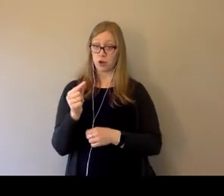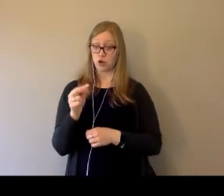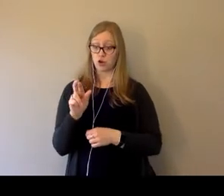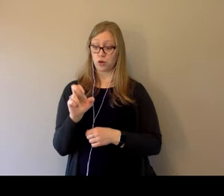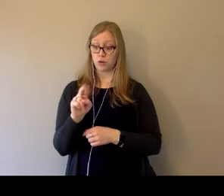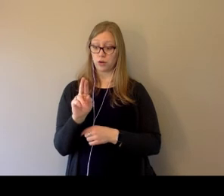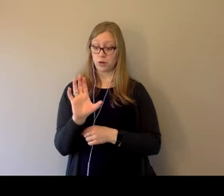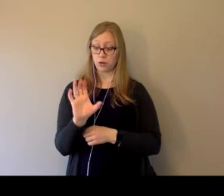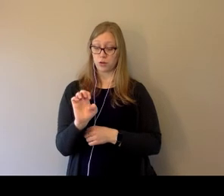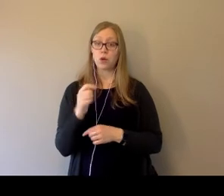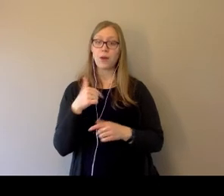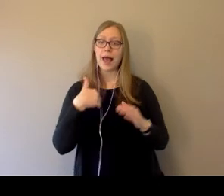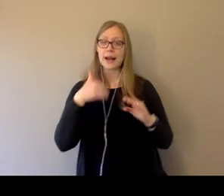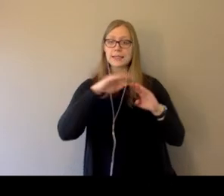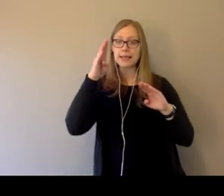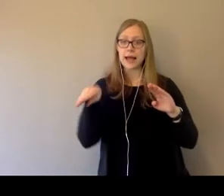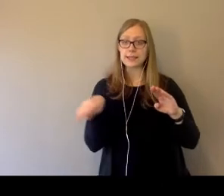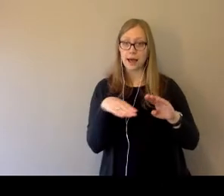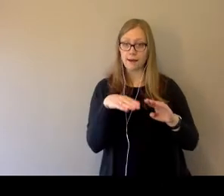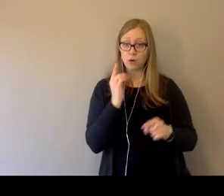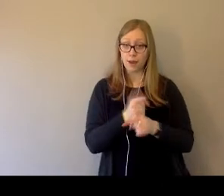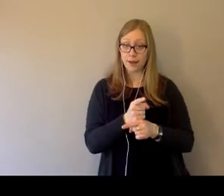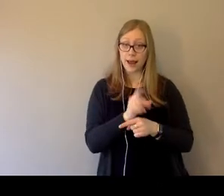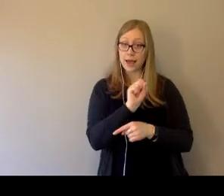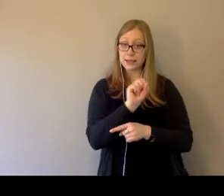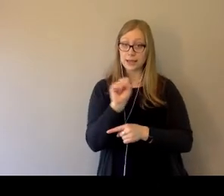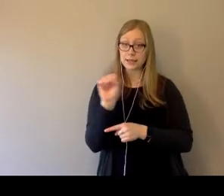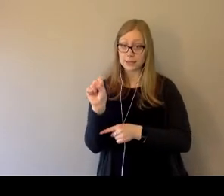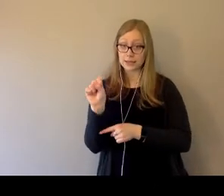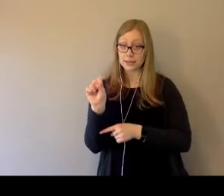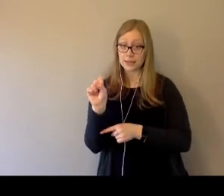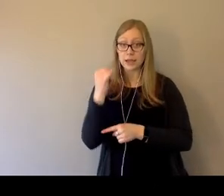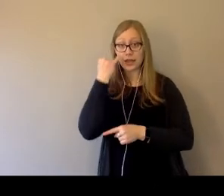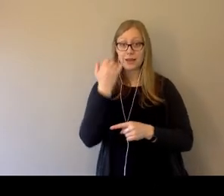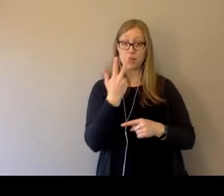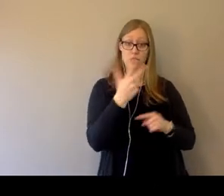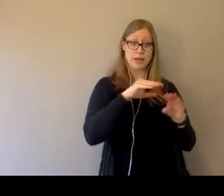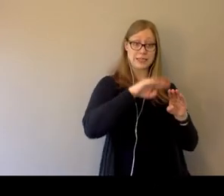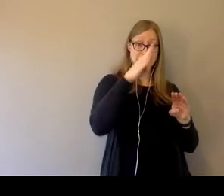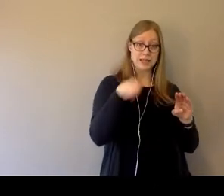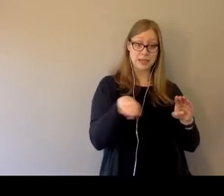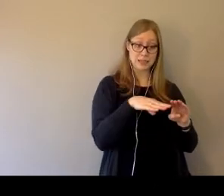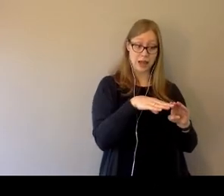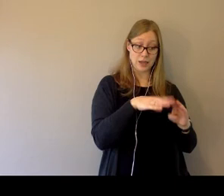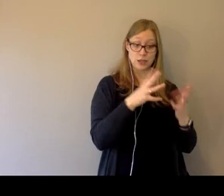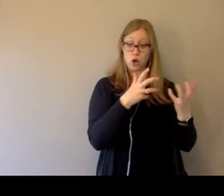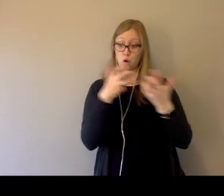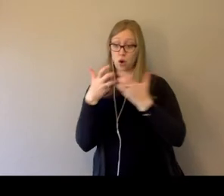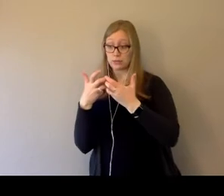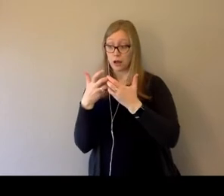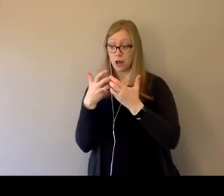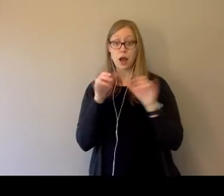are congruent to corresponding sides in another triangle, then the triangles are congruent to each